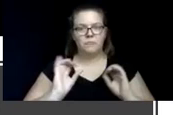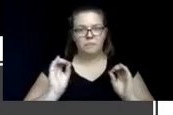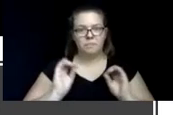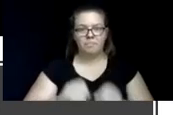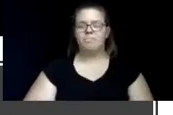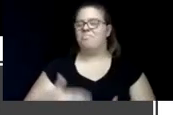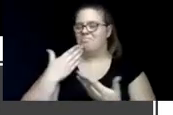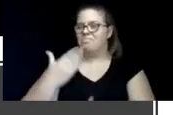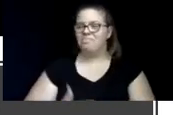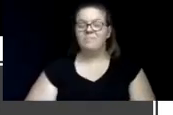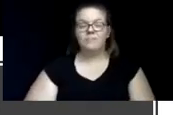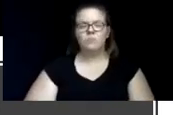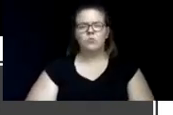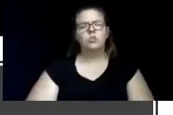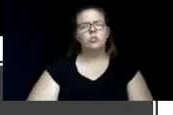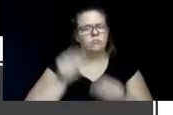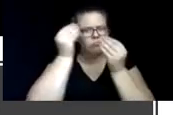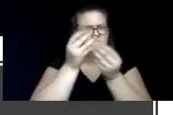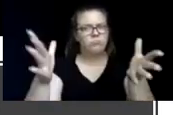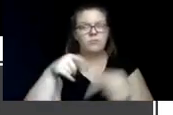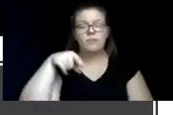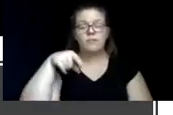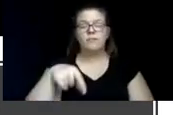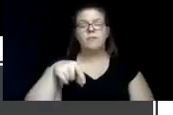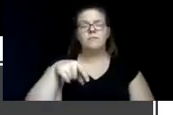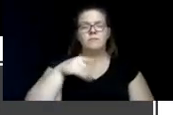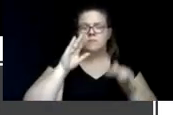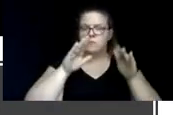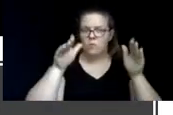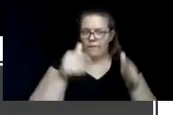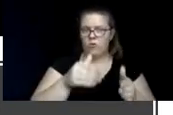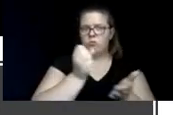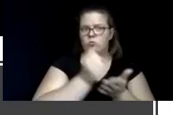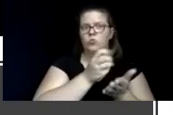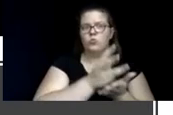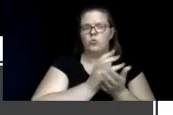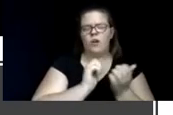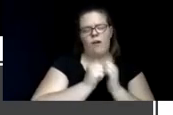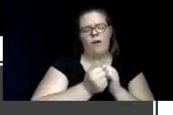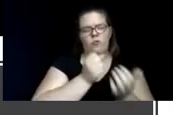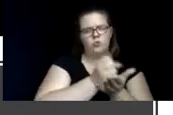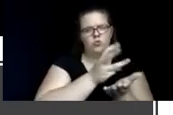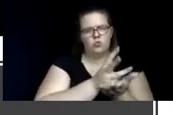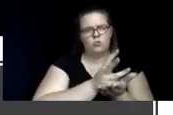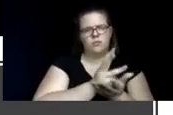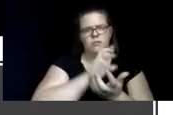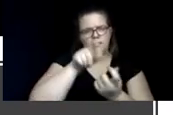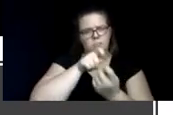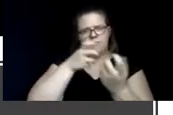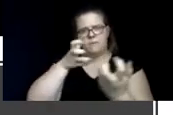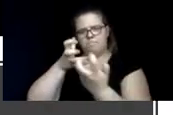So just a reminder that, this is a focus of social work and how social work specifically fits into the treatment of veterans.